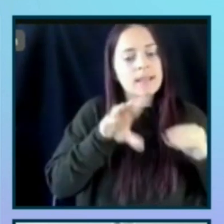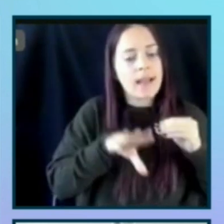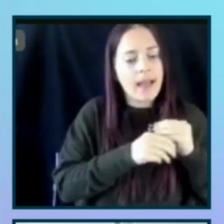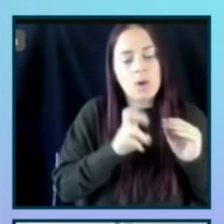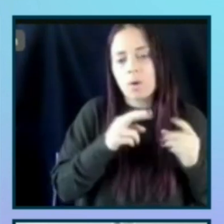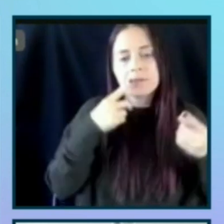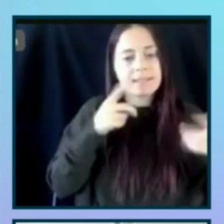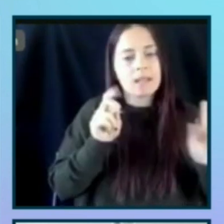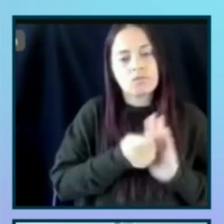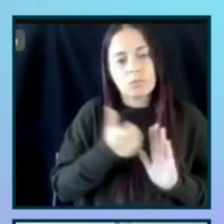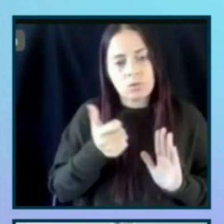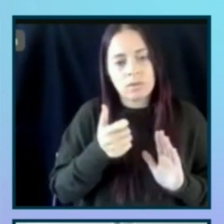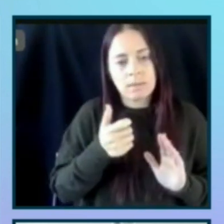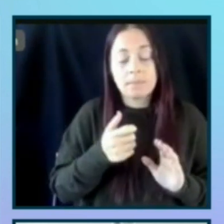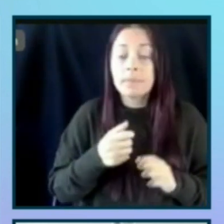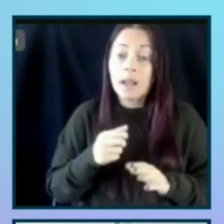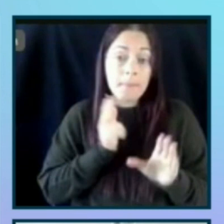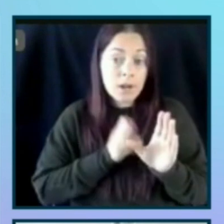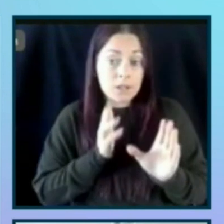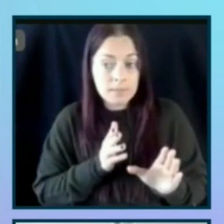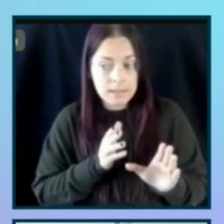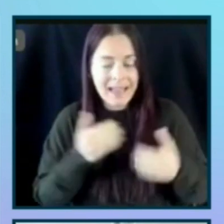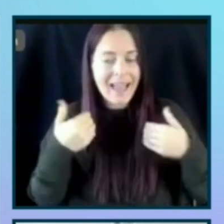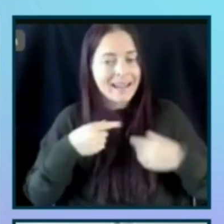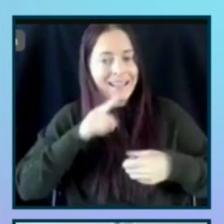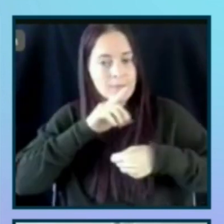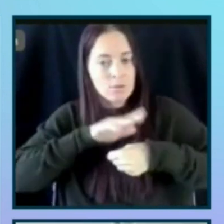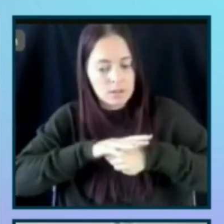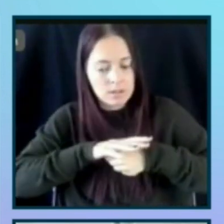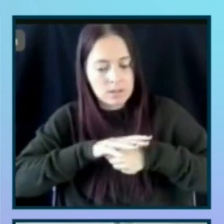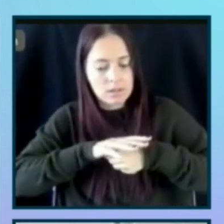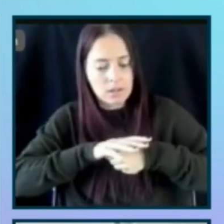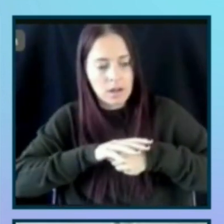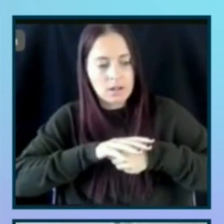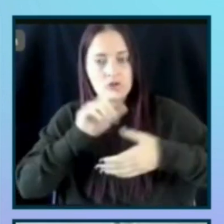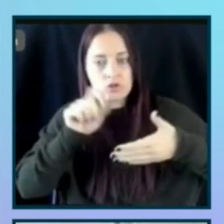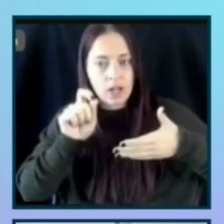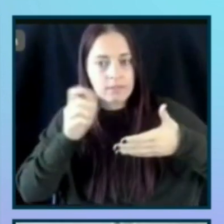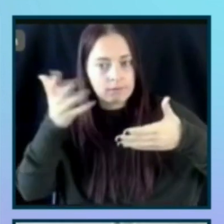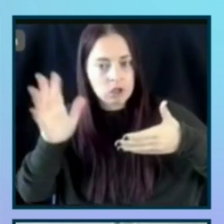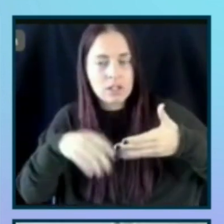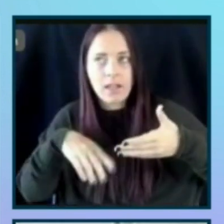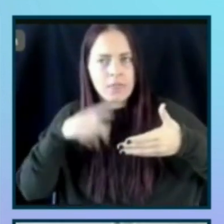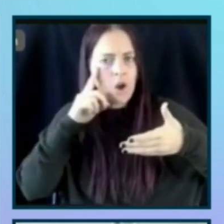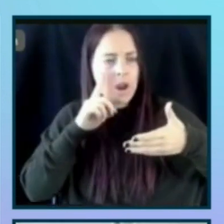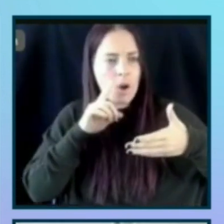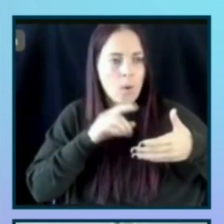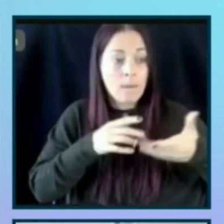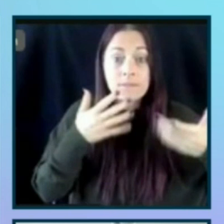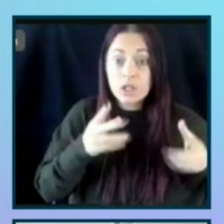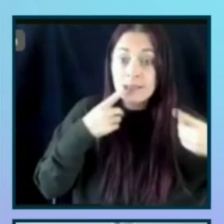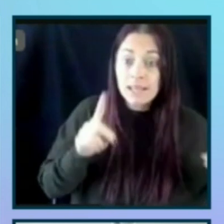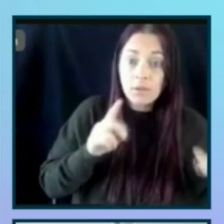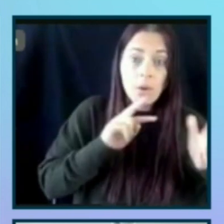removed. And since participants got this confirmation with an announcement, they thought they were done and didn't realize that there was a save button